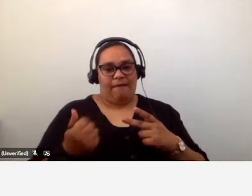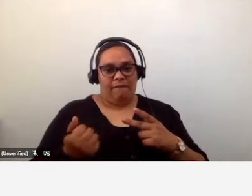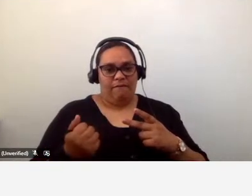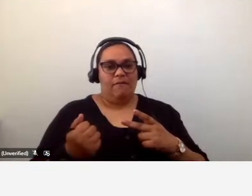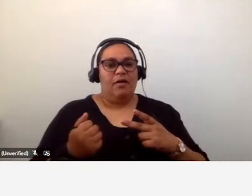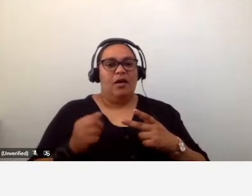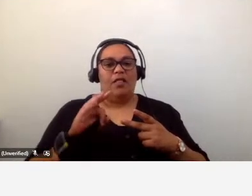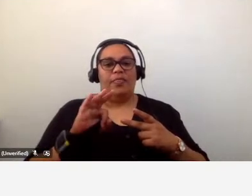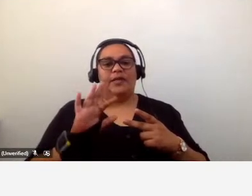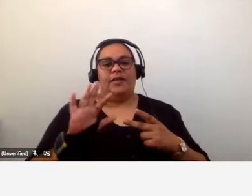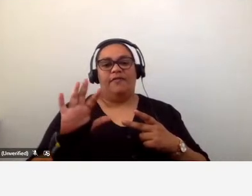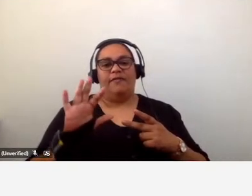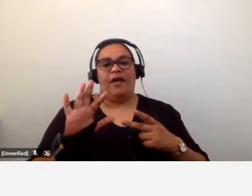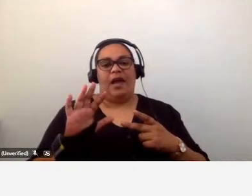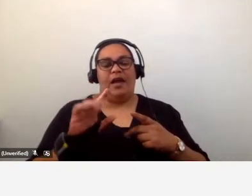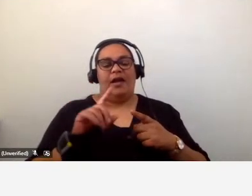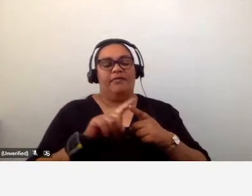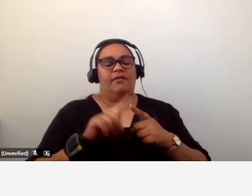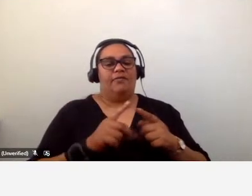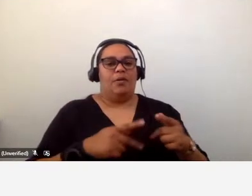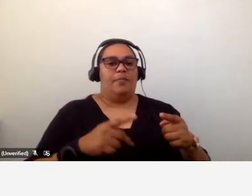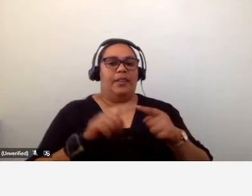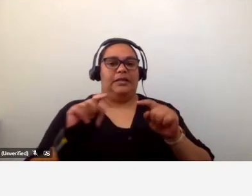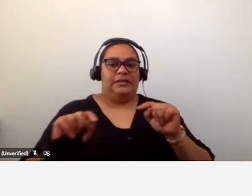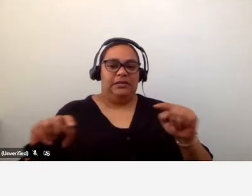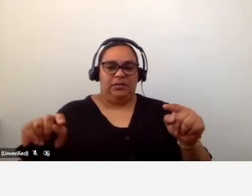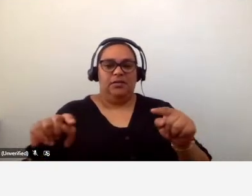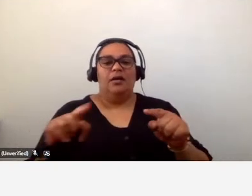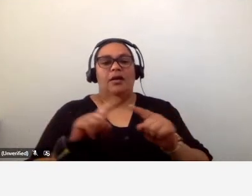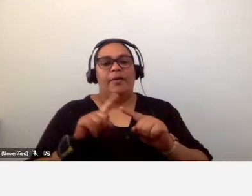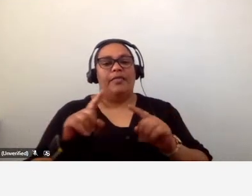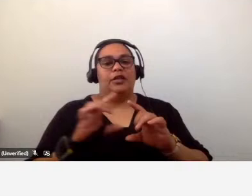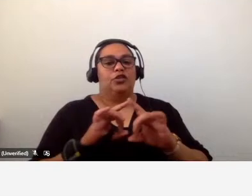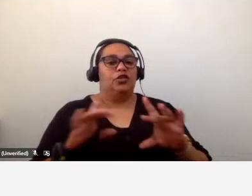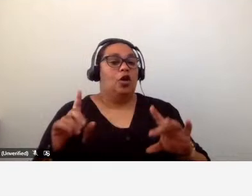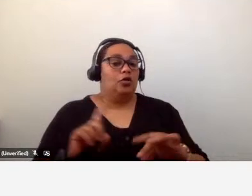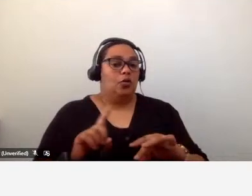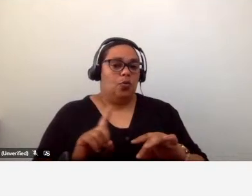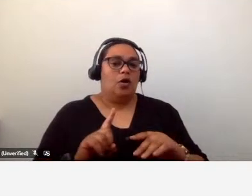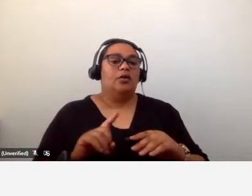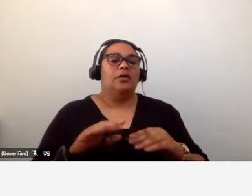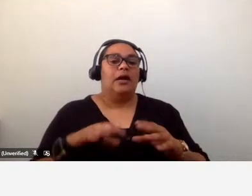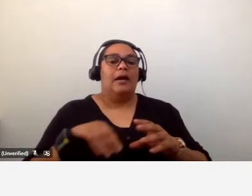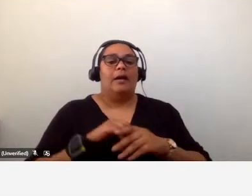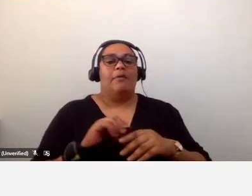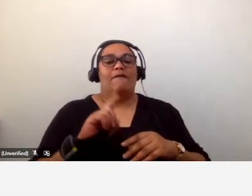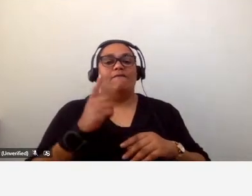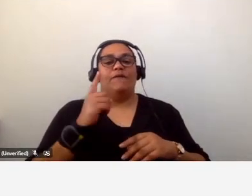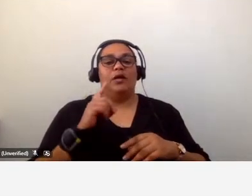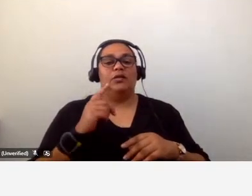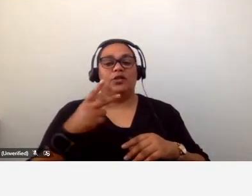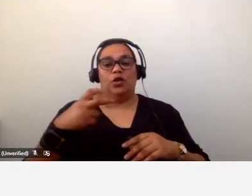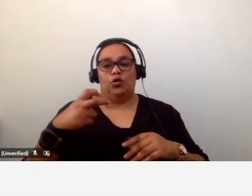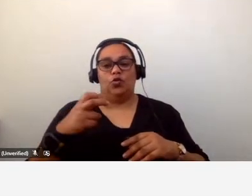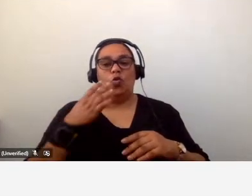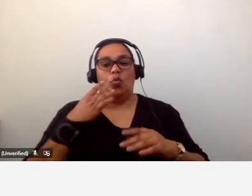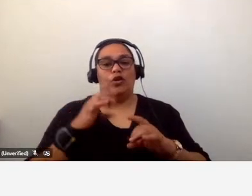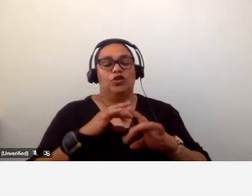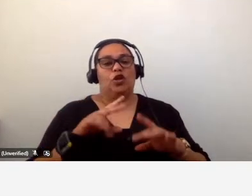at 35 facilities, and they started with the first 2 in 2012.